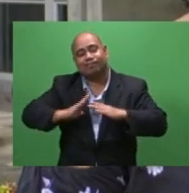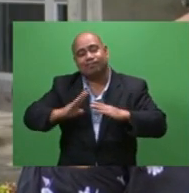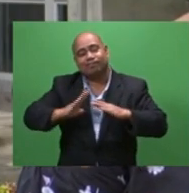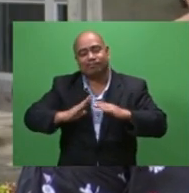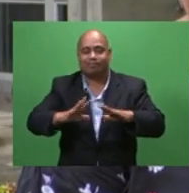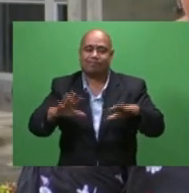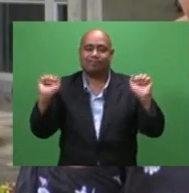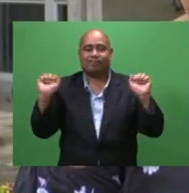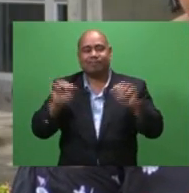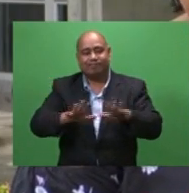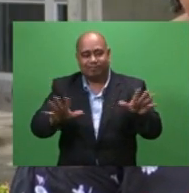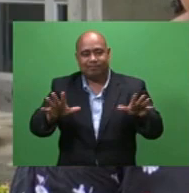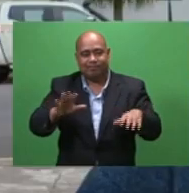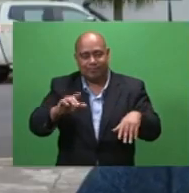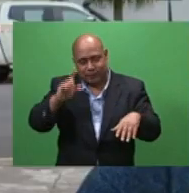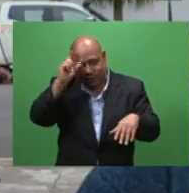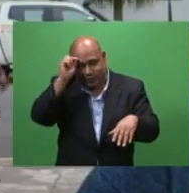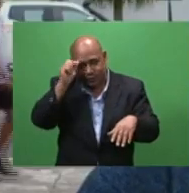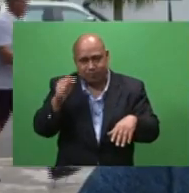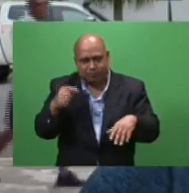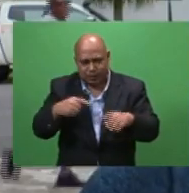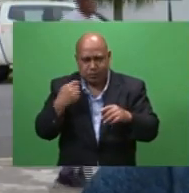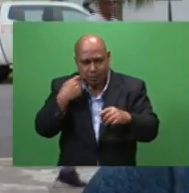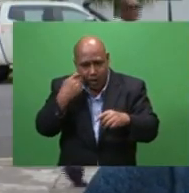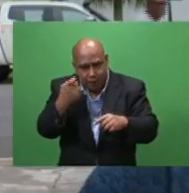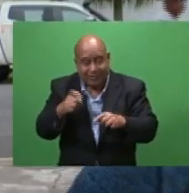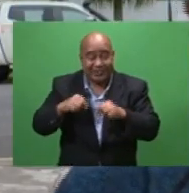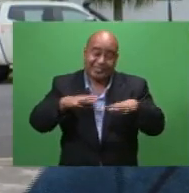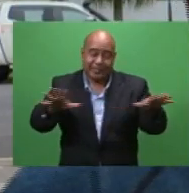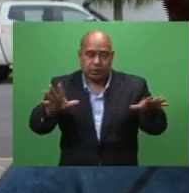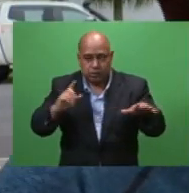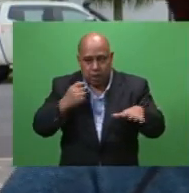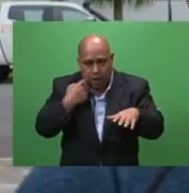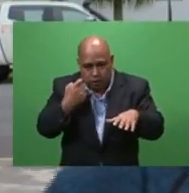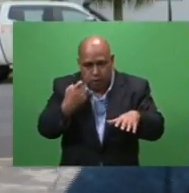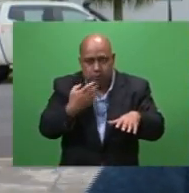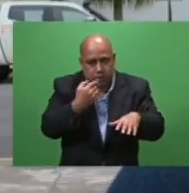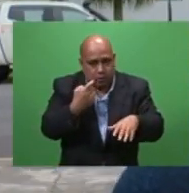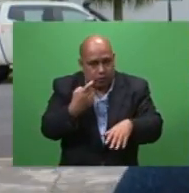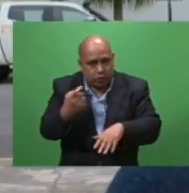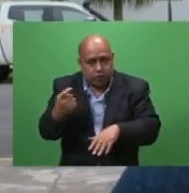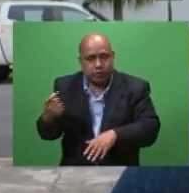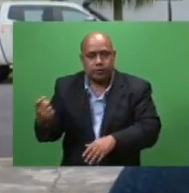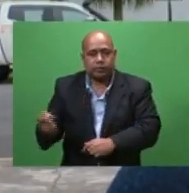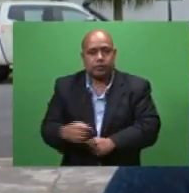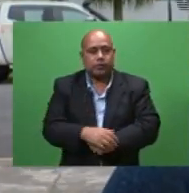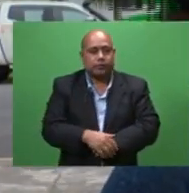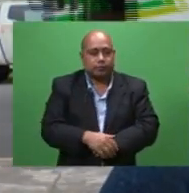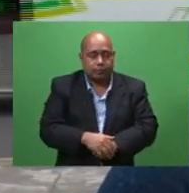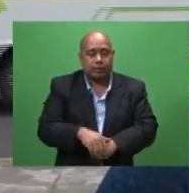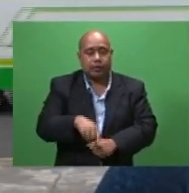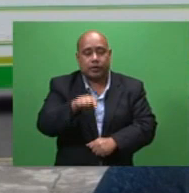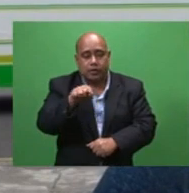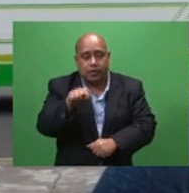to remain vigilant. In terms of breaking transmission of